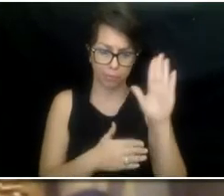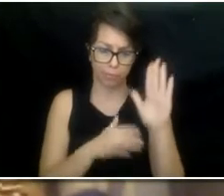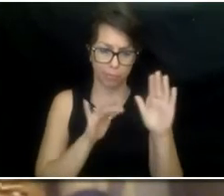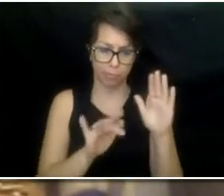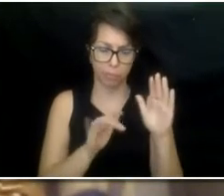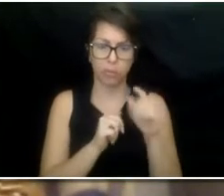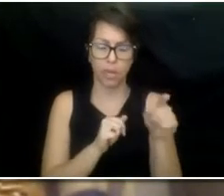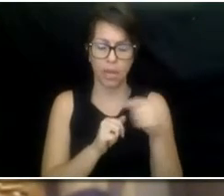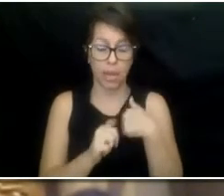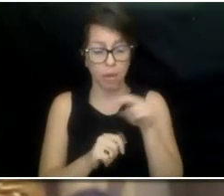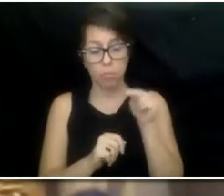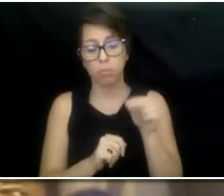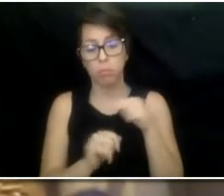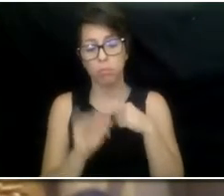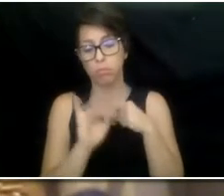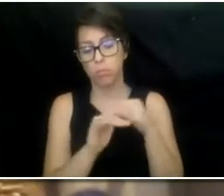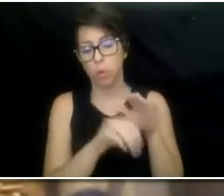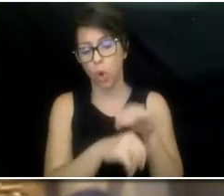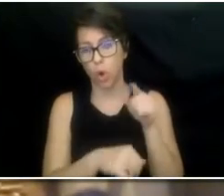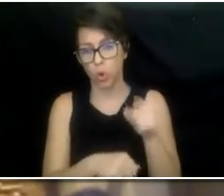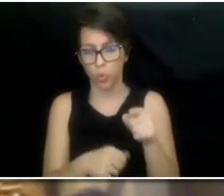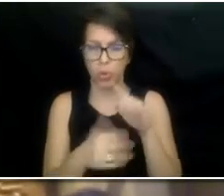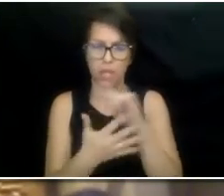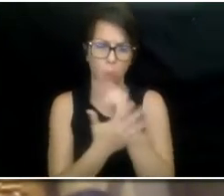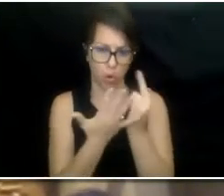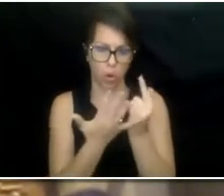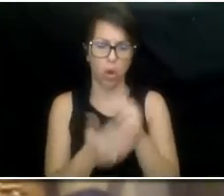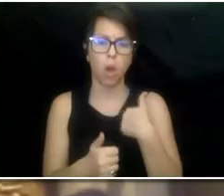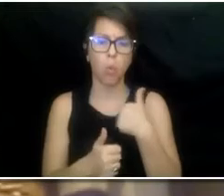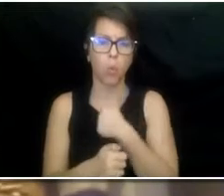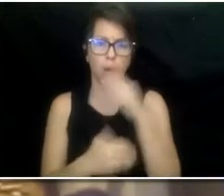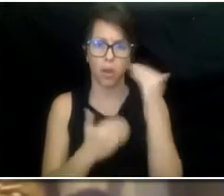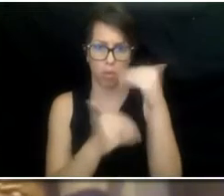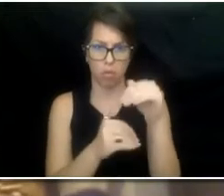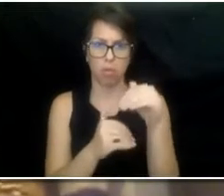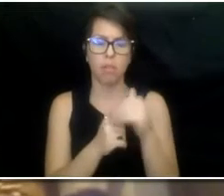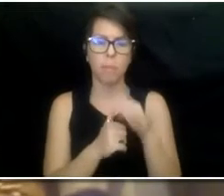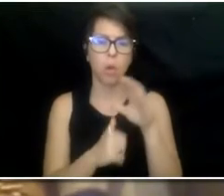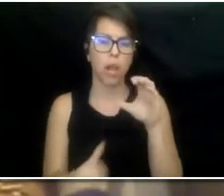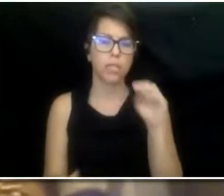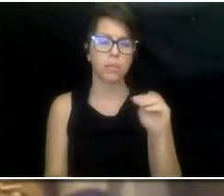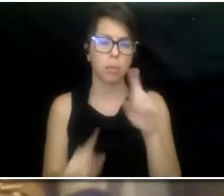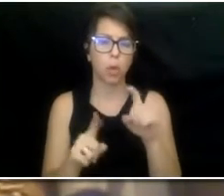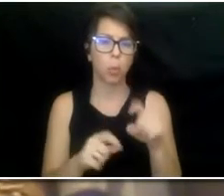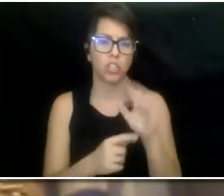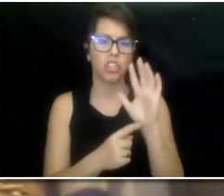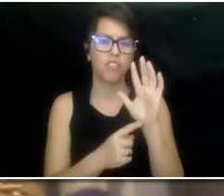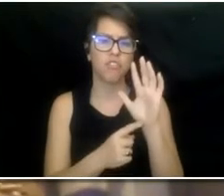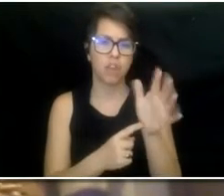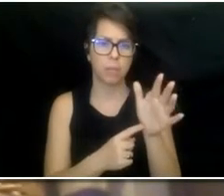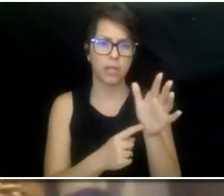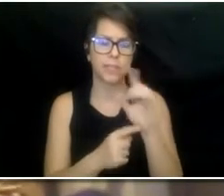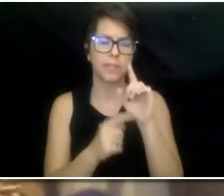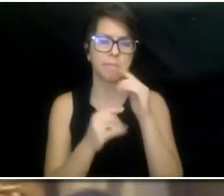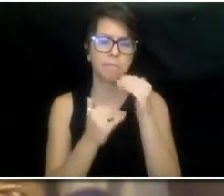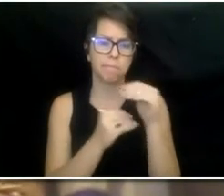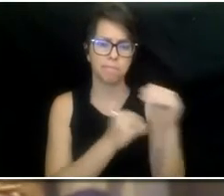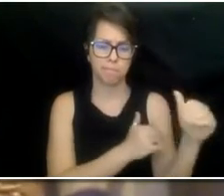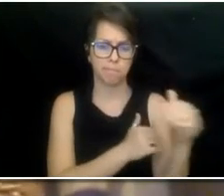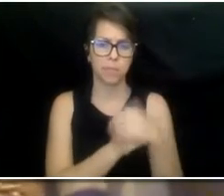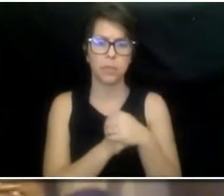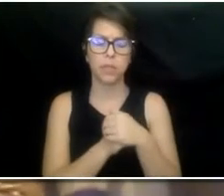ease of this virtual hearing he in we will not be allowing or we will be using a second round of questioning